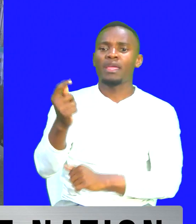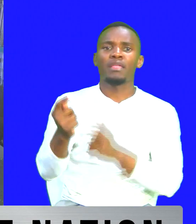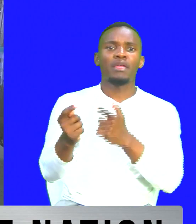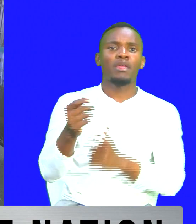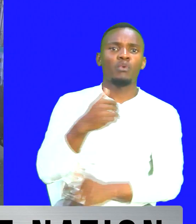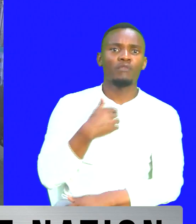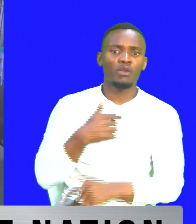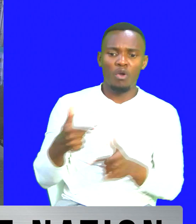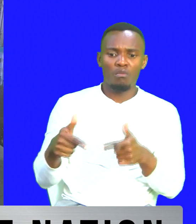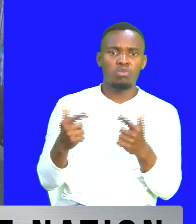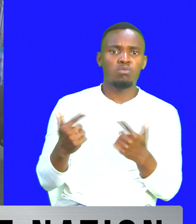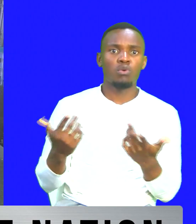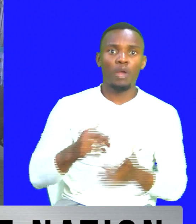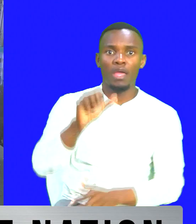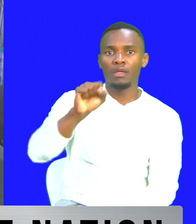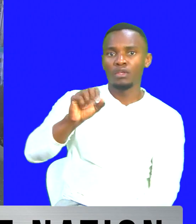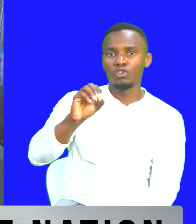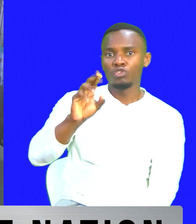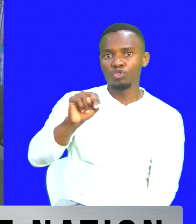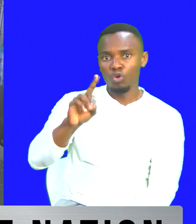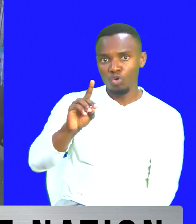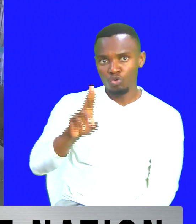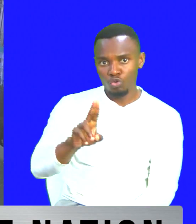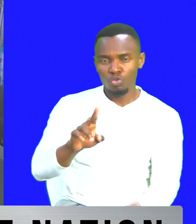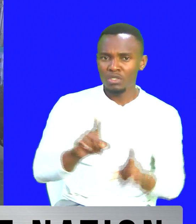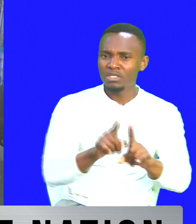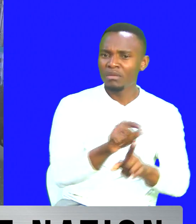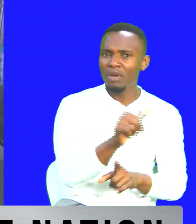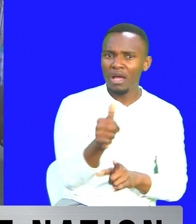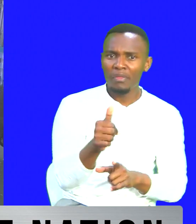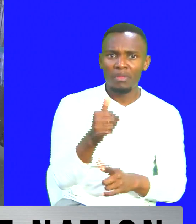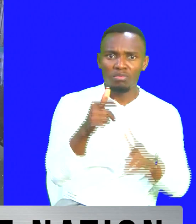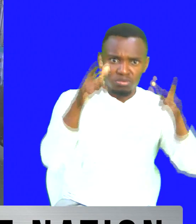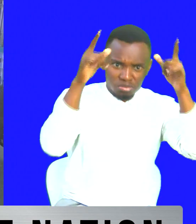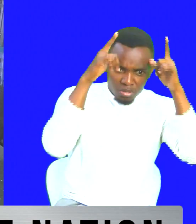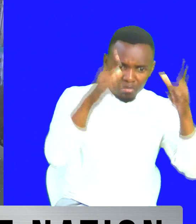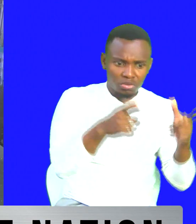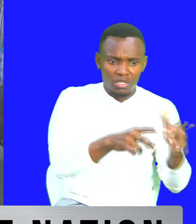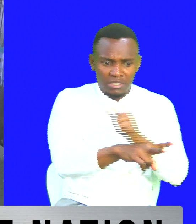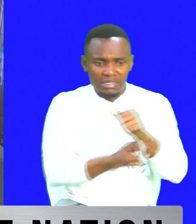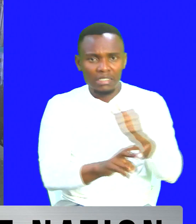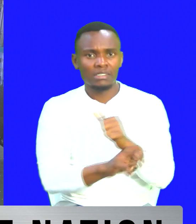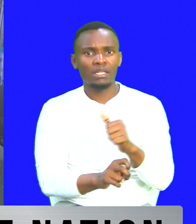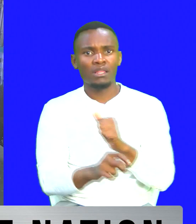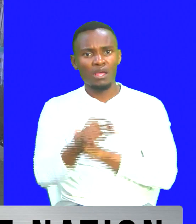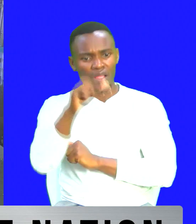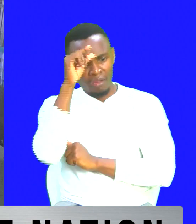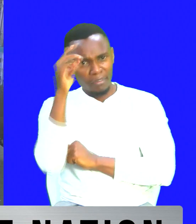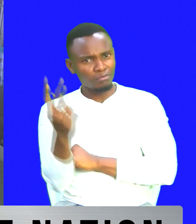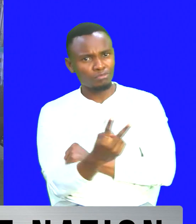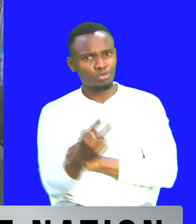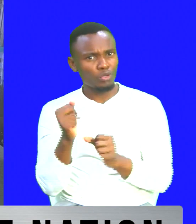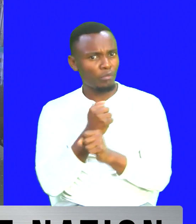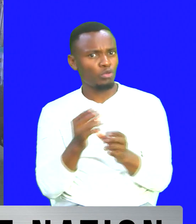had ile issue ingine tulidiscuss huko ya Rustlers. The government is not able to take care of that, and yet they are sending